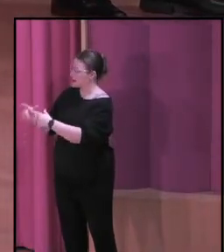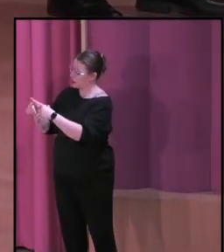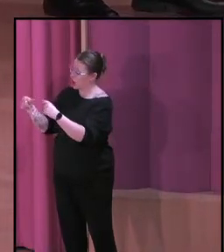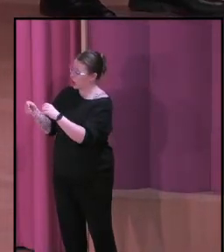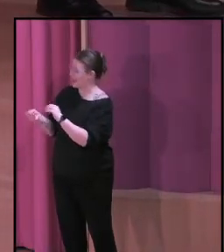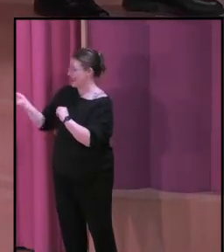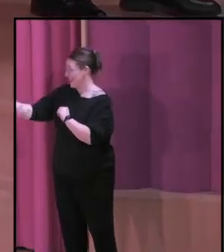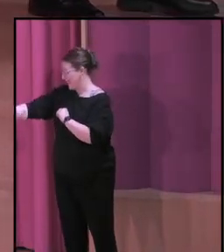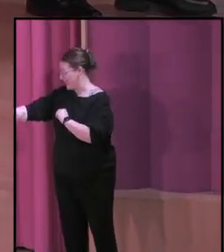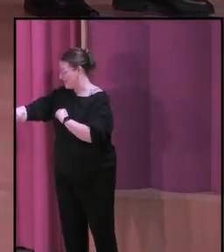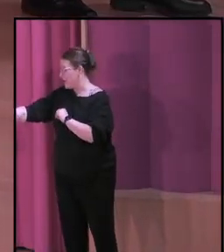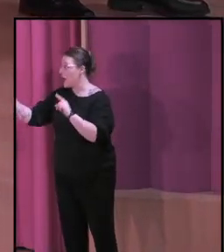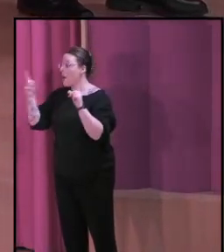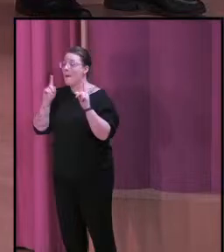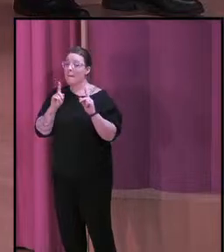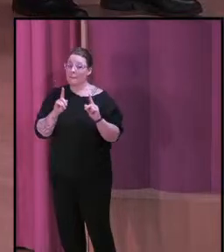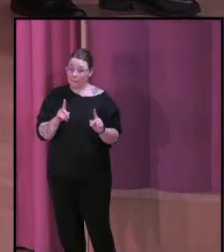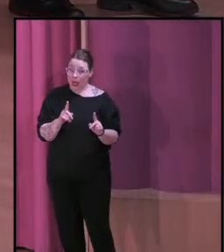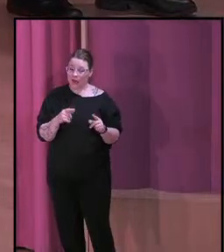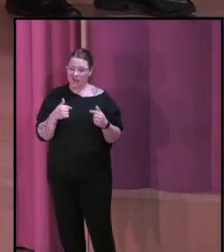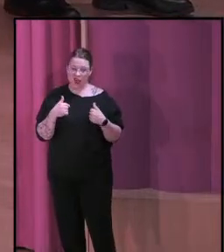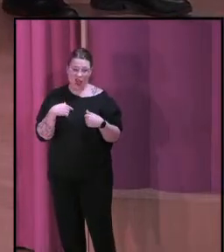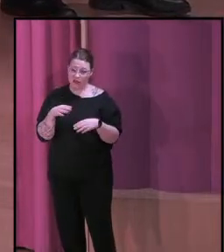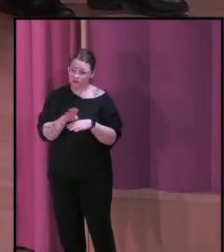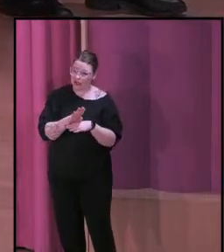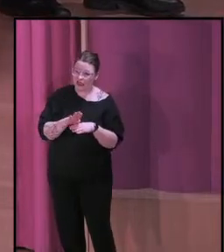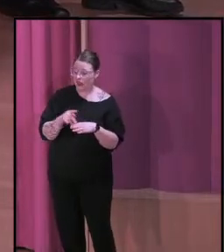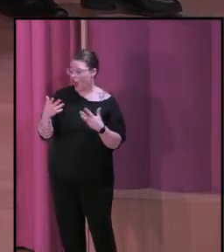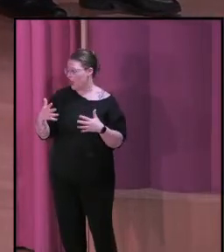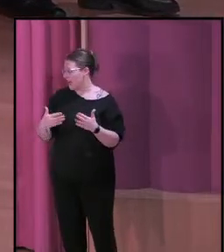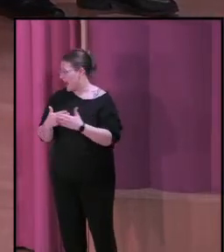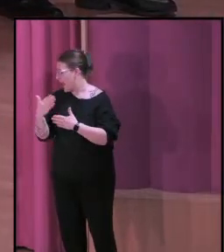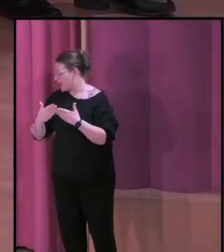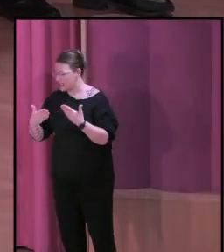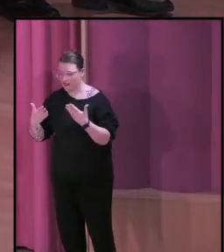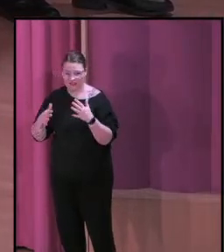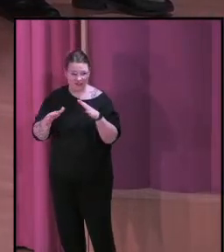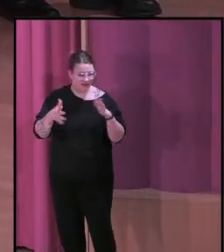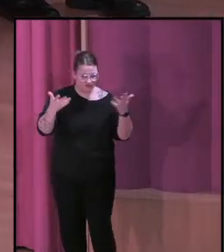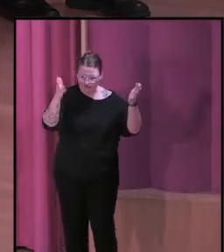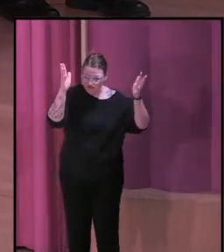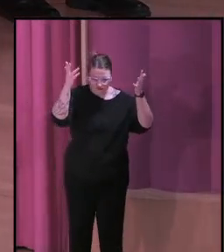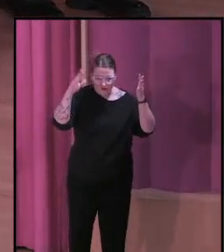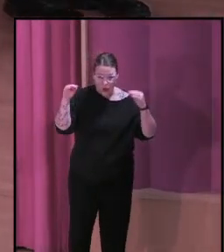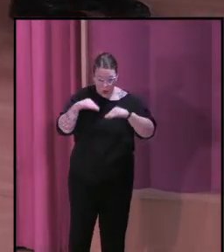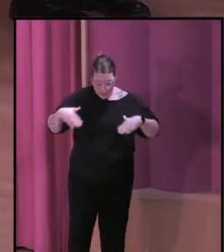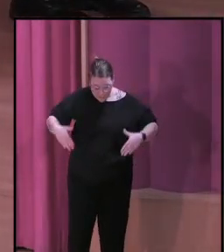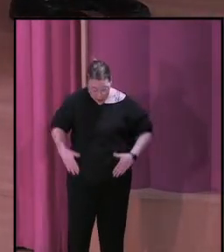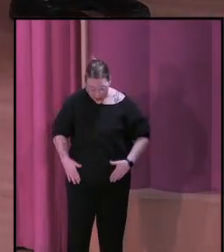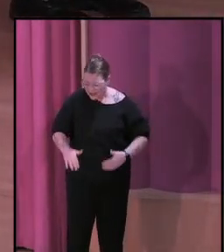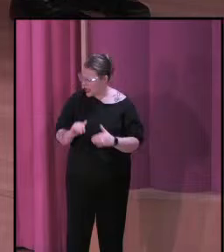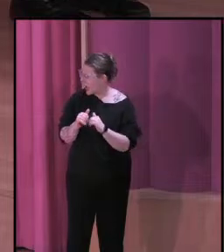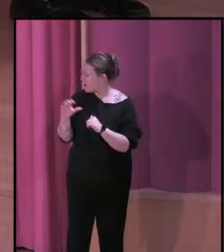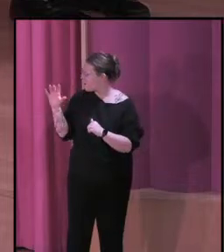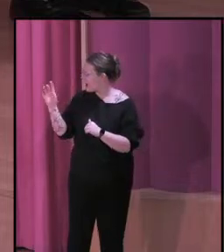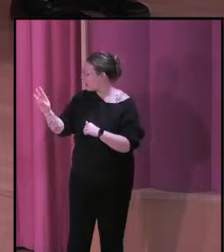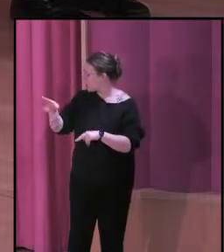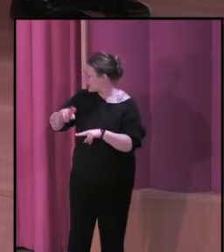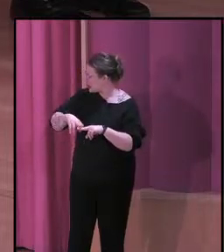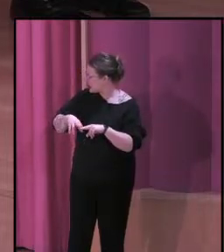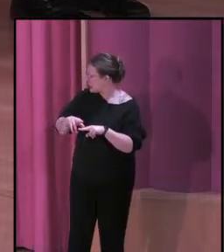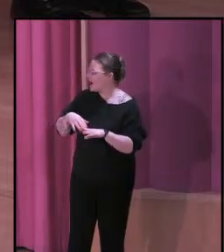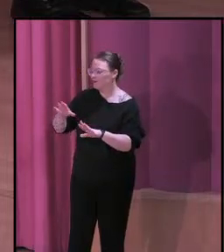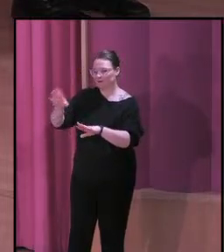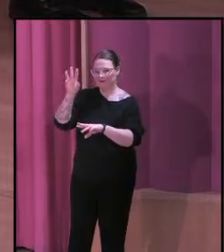trading card. But the thing is, I'm going to be busy. You've already got your hands full. You probably don't have any pockets. How are you safely going to get it back to your seat? Don't